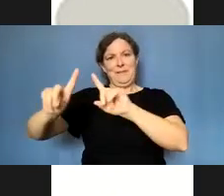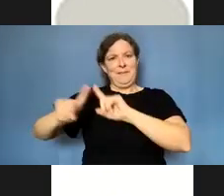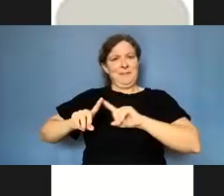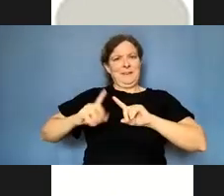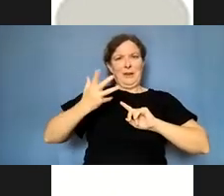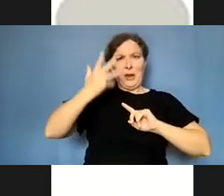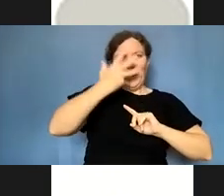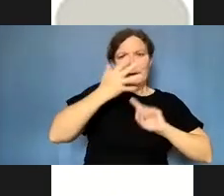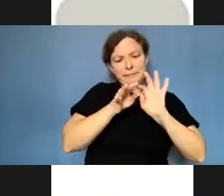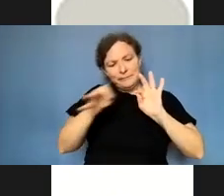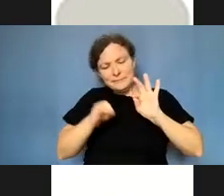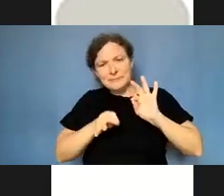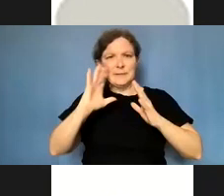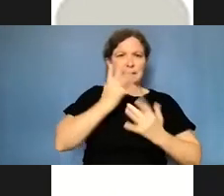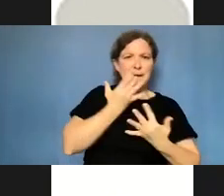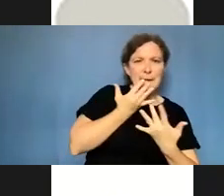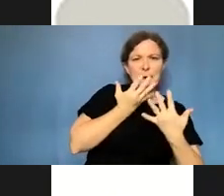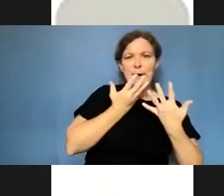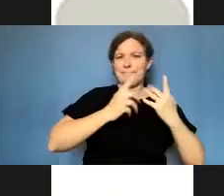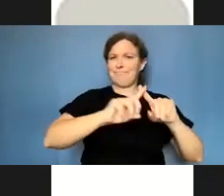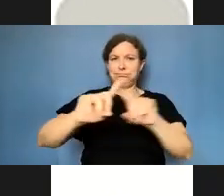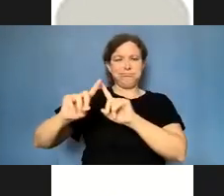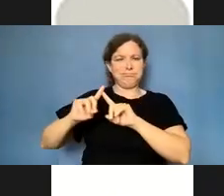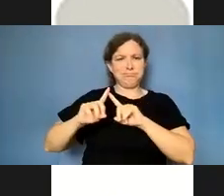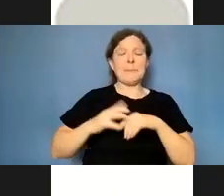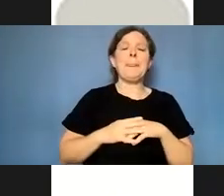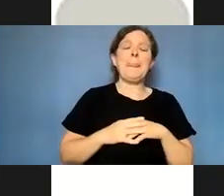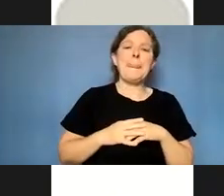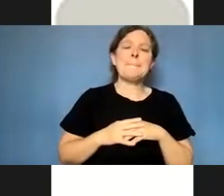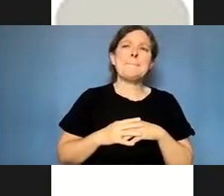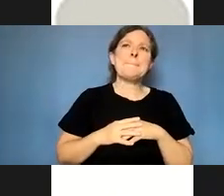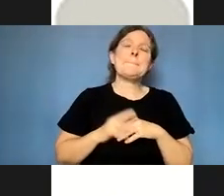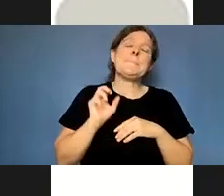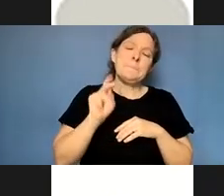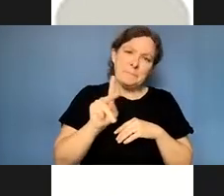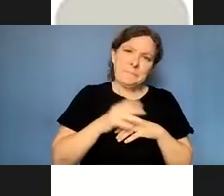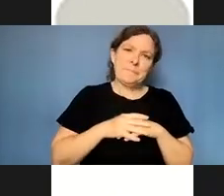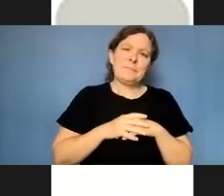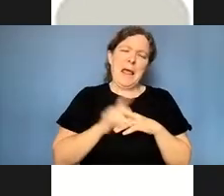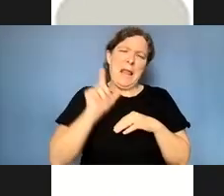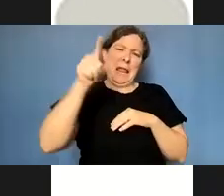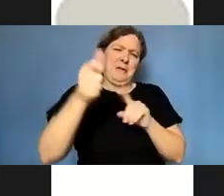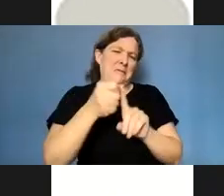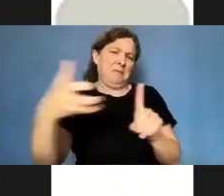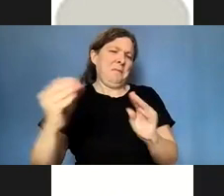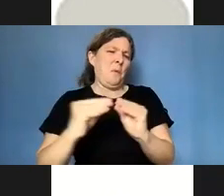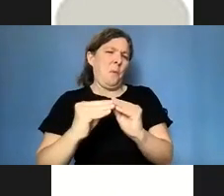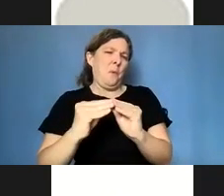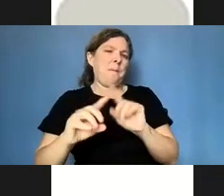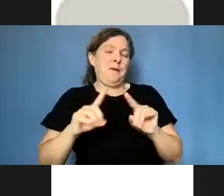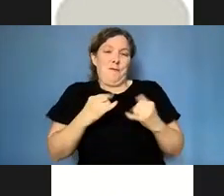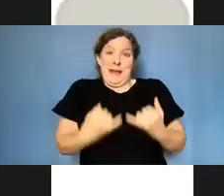feels. Now, even though Canada, maybe I'll address this further later, but I will address the